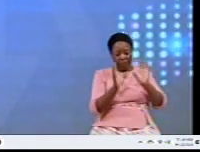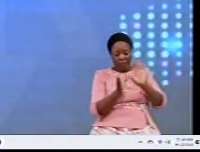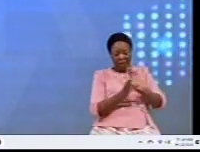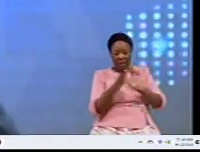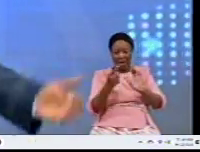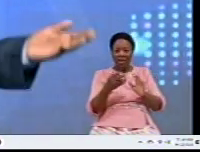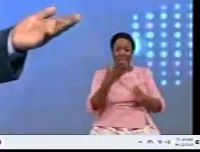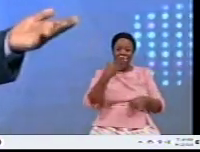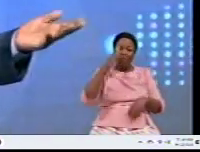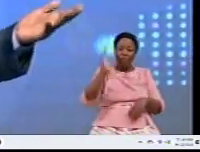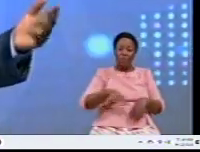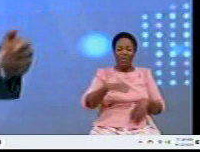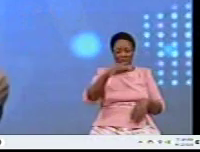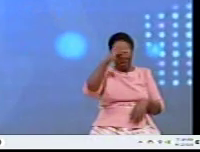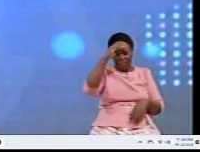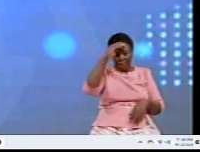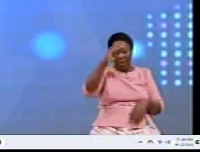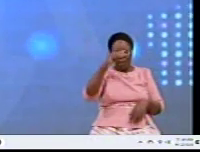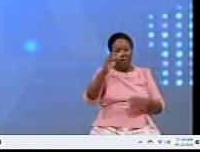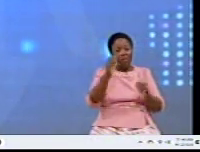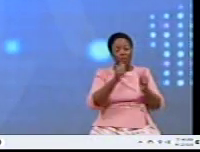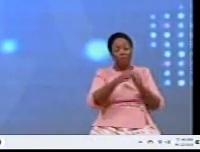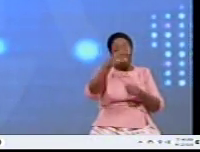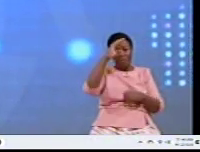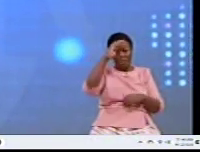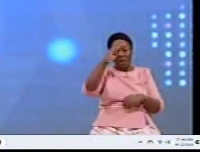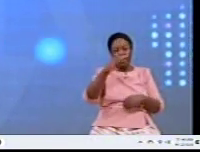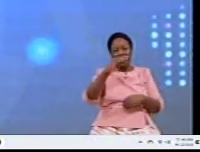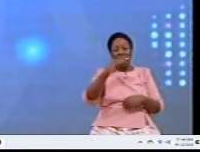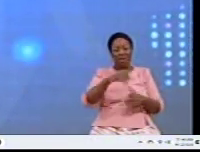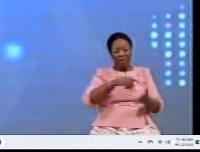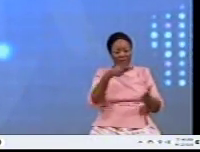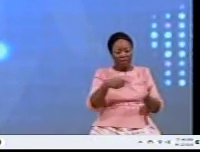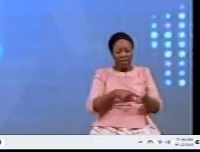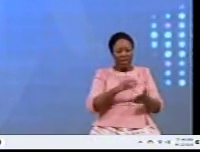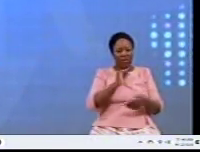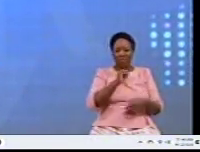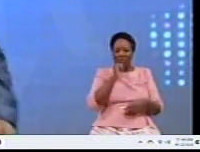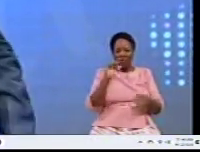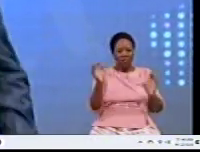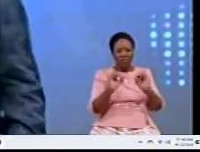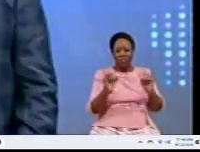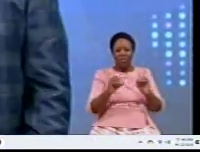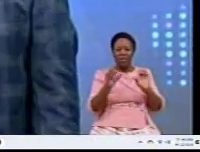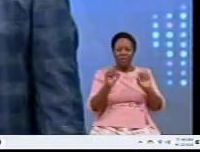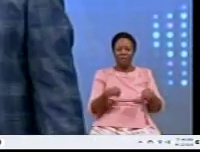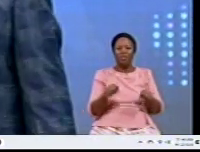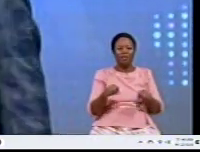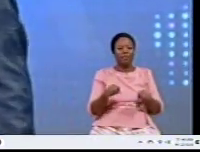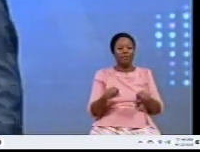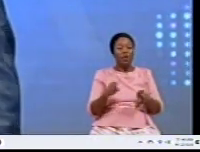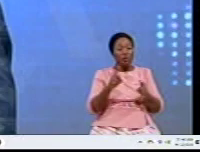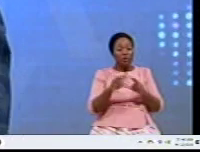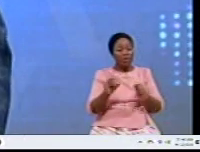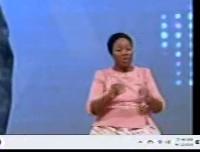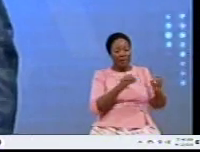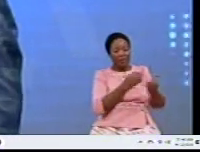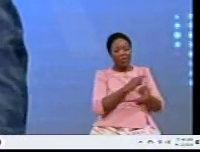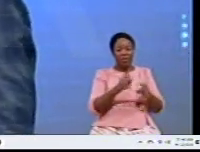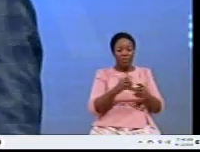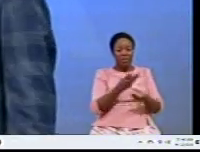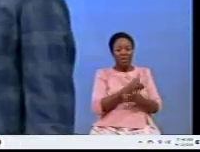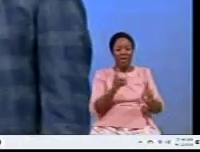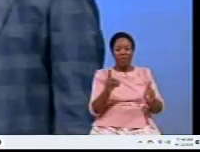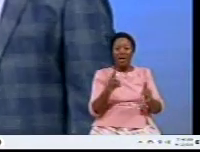man. With men this is impossible, to set free, to deliver